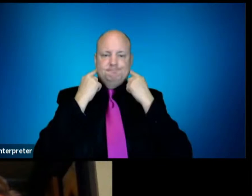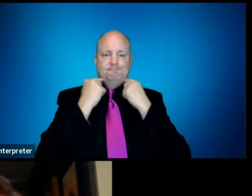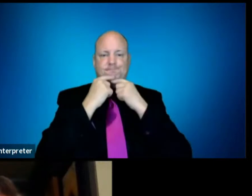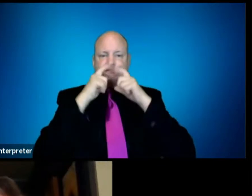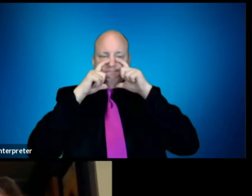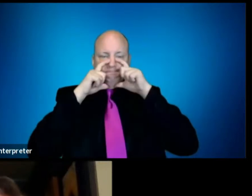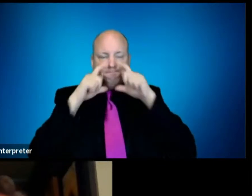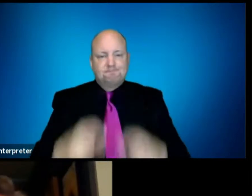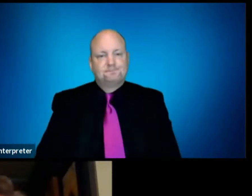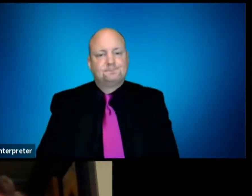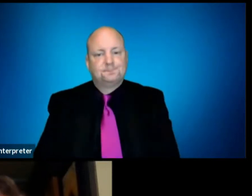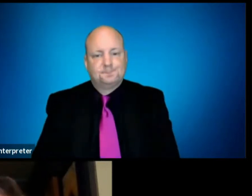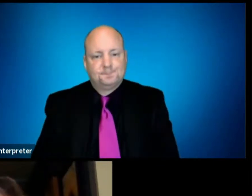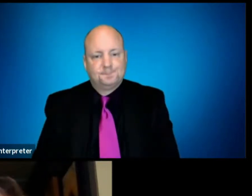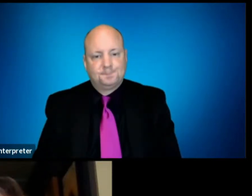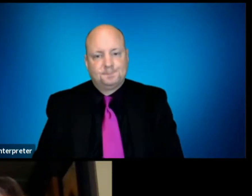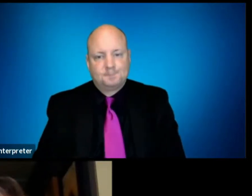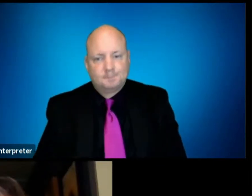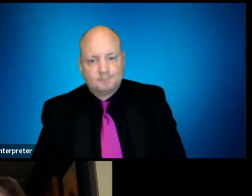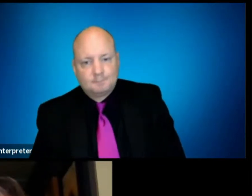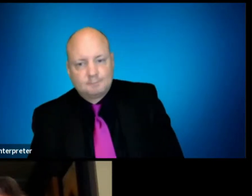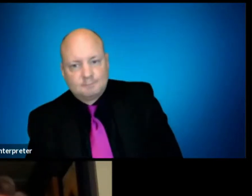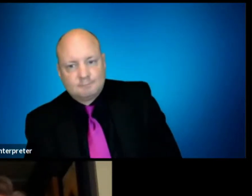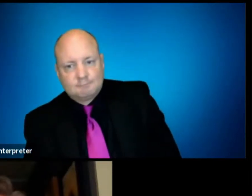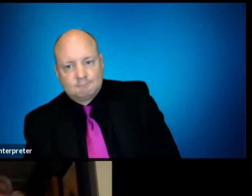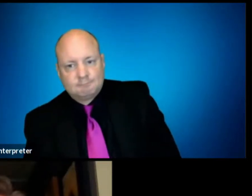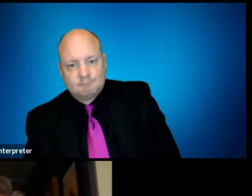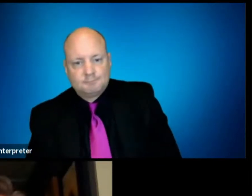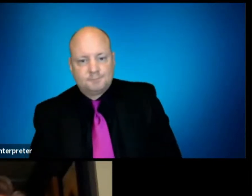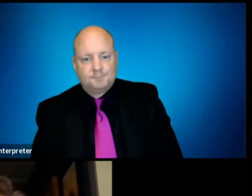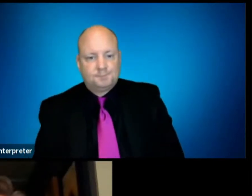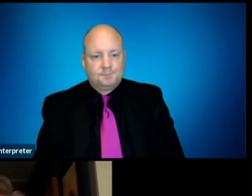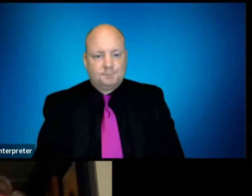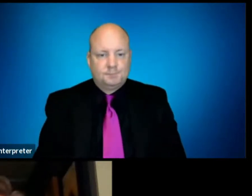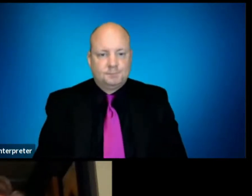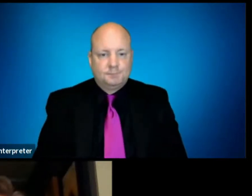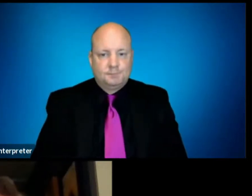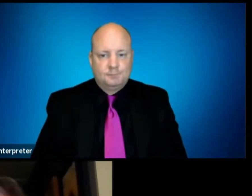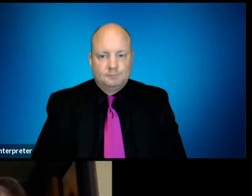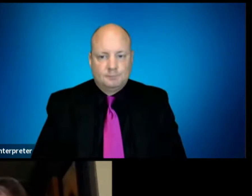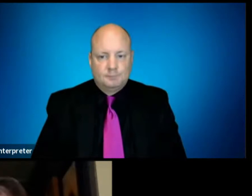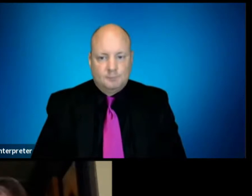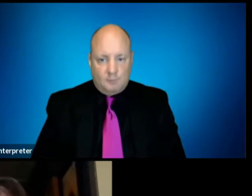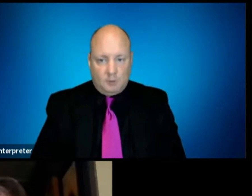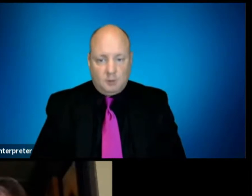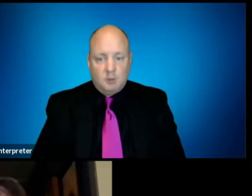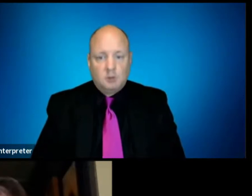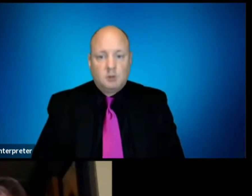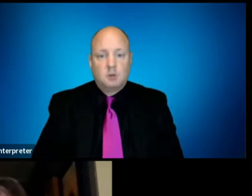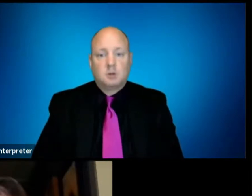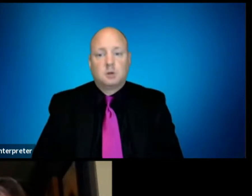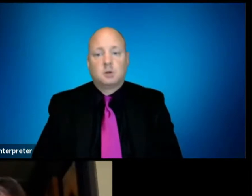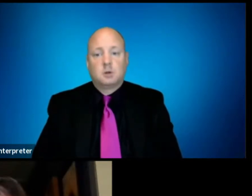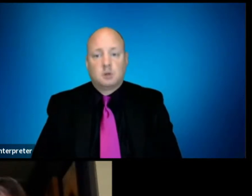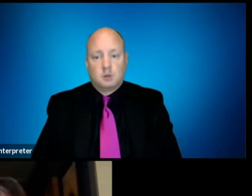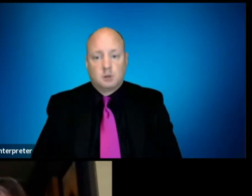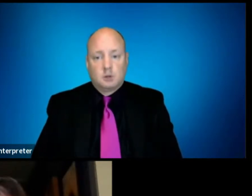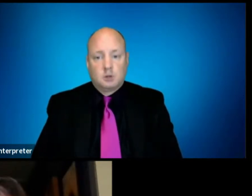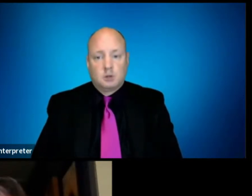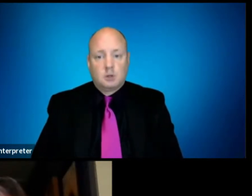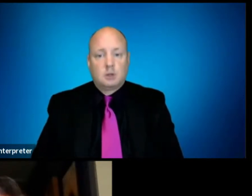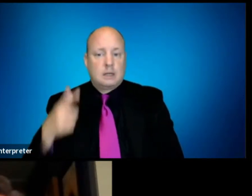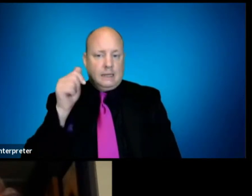Thank you, Lynn. And with a follow-up question, Gary Warner, EO